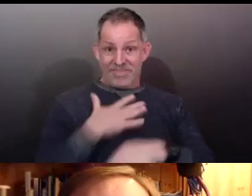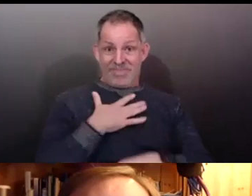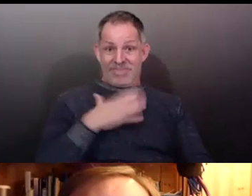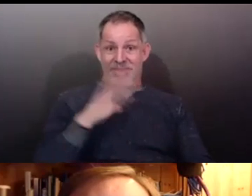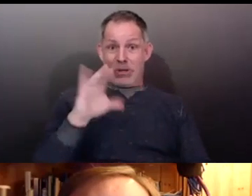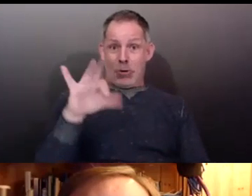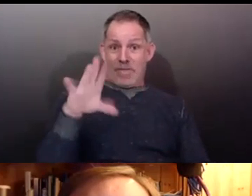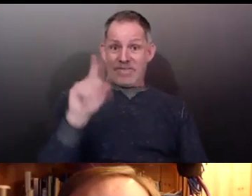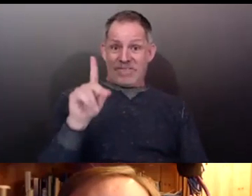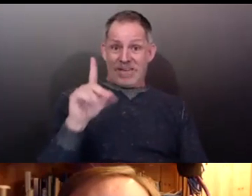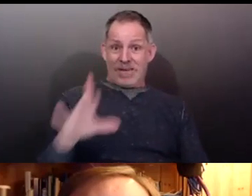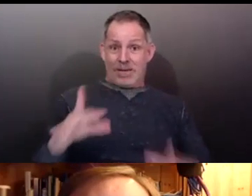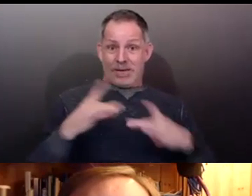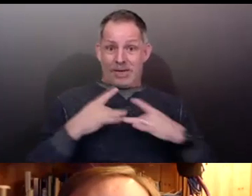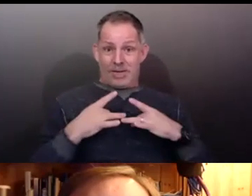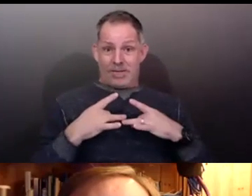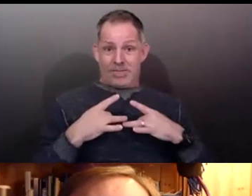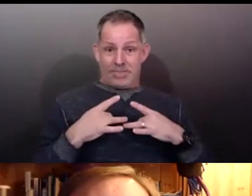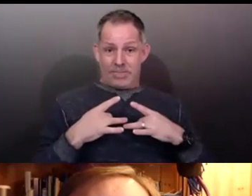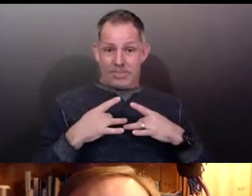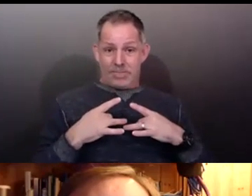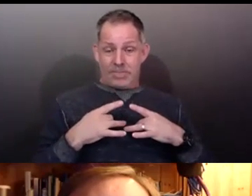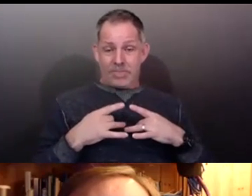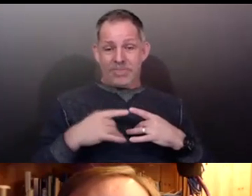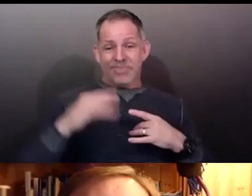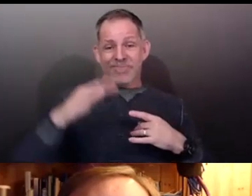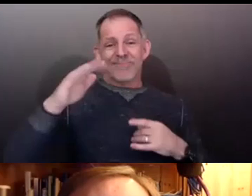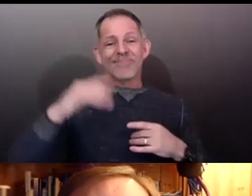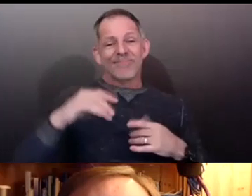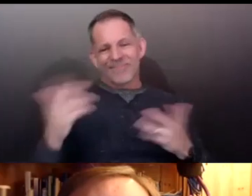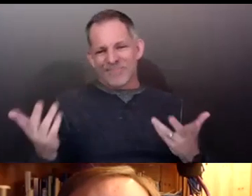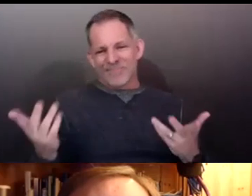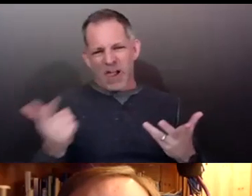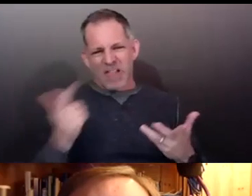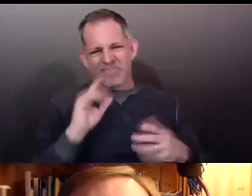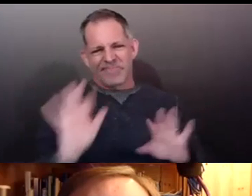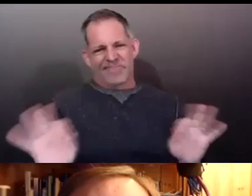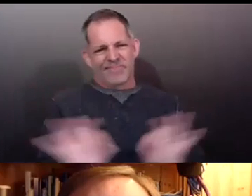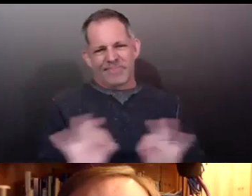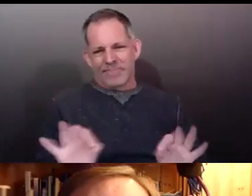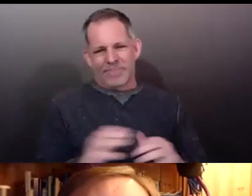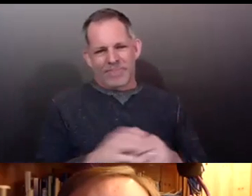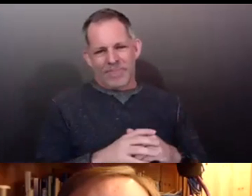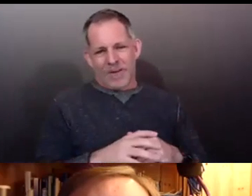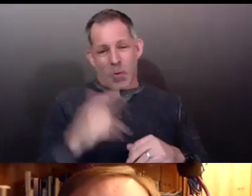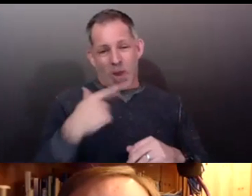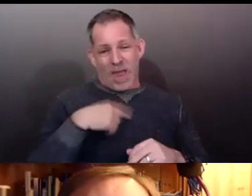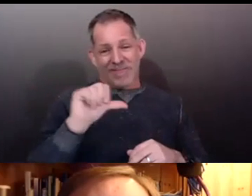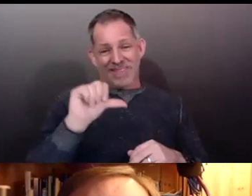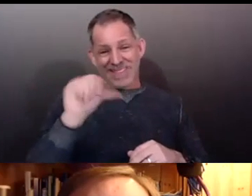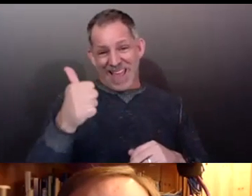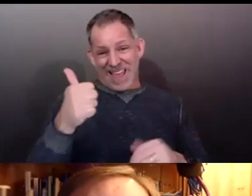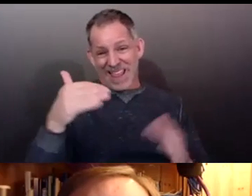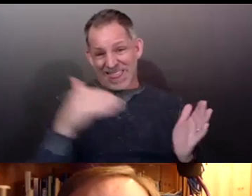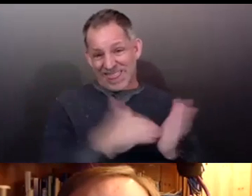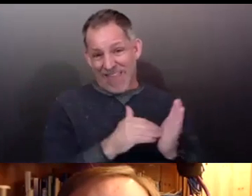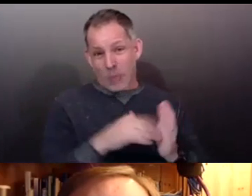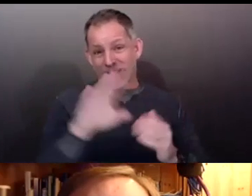right? I mean, here we are, we've just crossed 10,000 cases after 9-10 months of this.